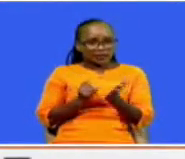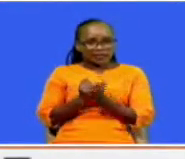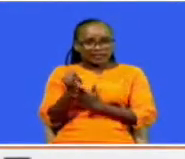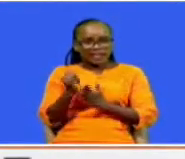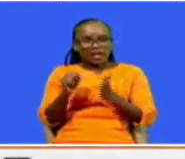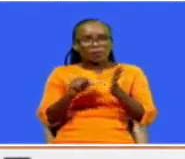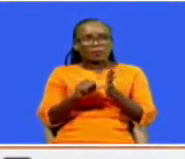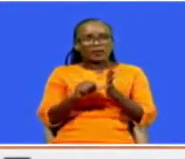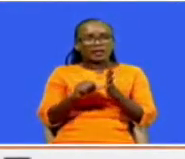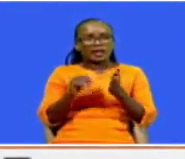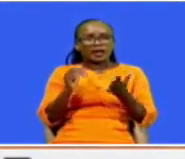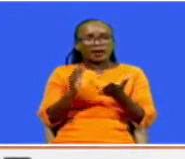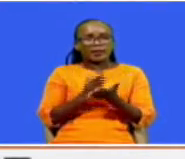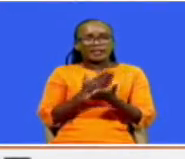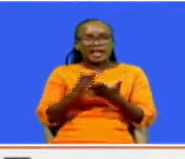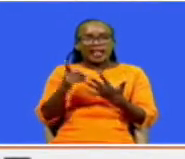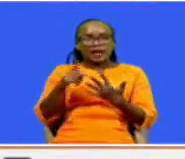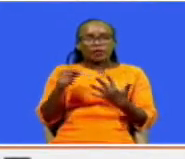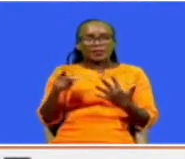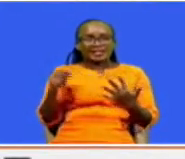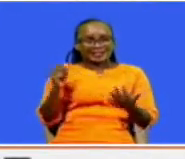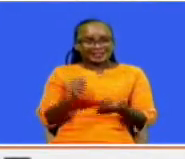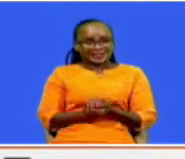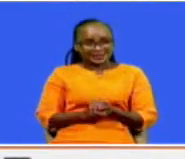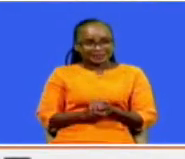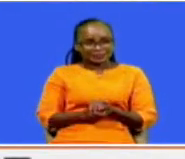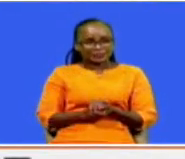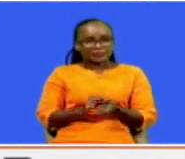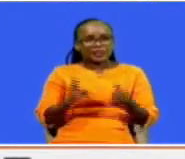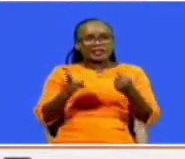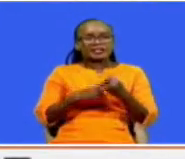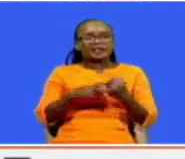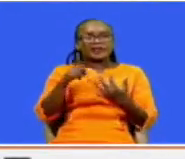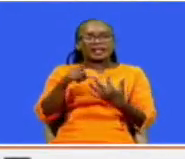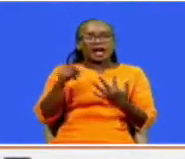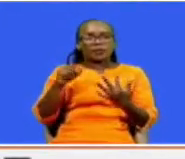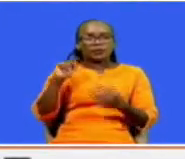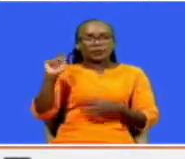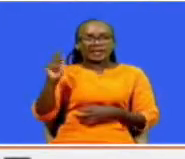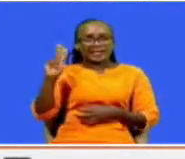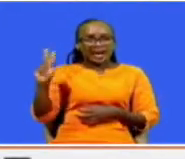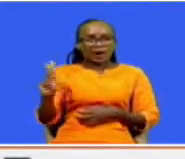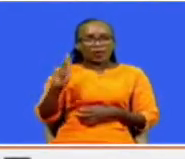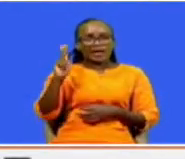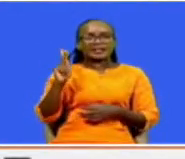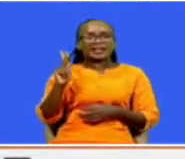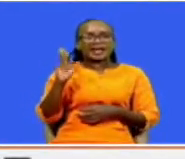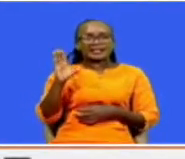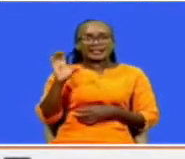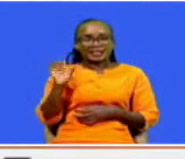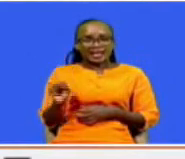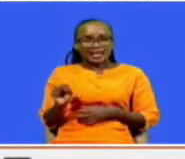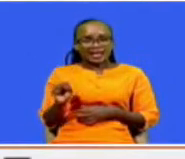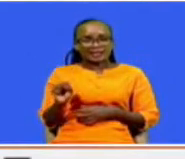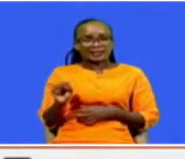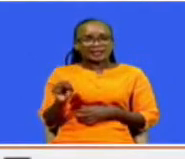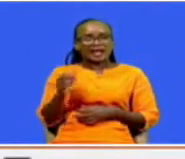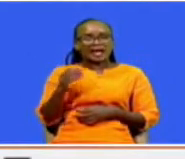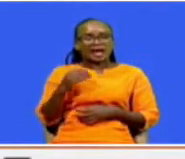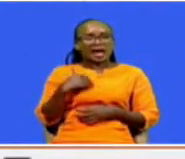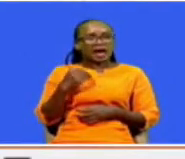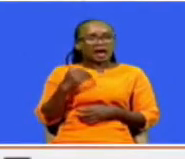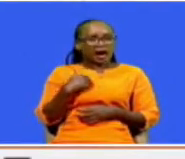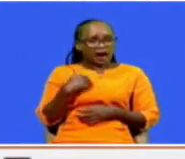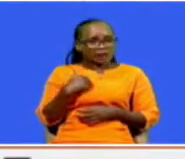issues facing some nominees. Over 7 appointees to the Kenya Kwanza cabinet have allegedly been implicated